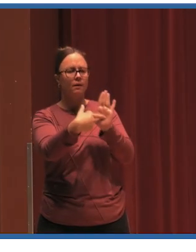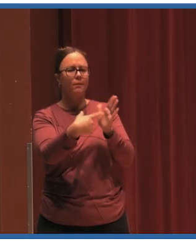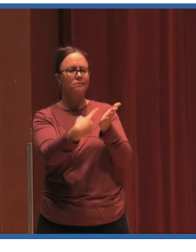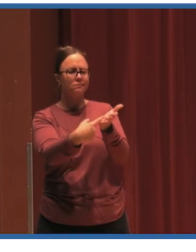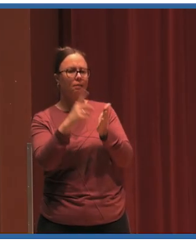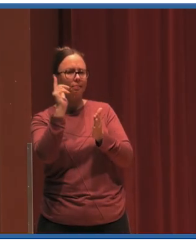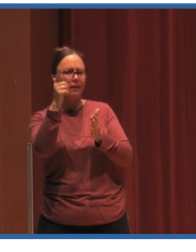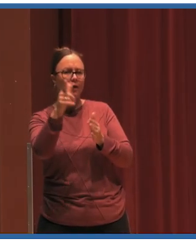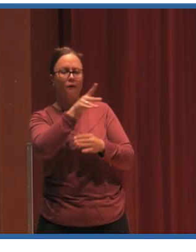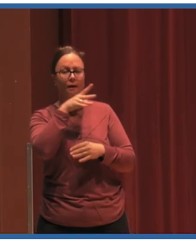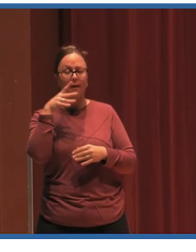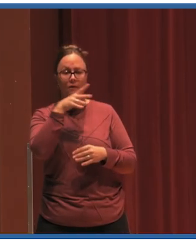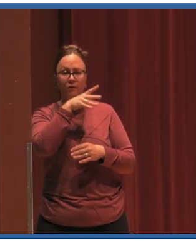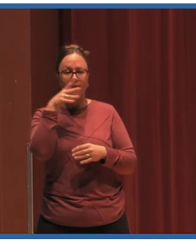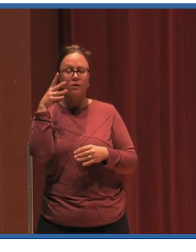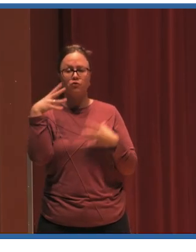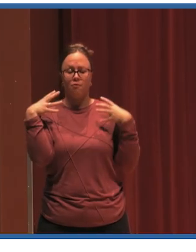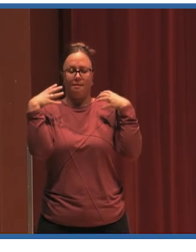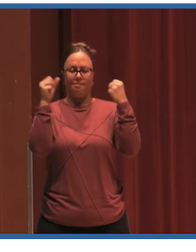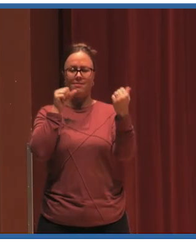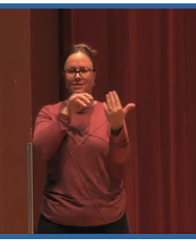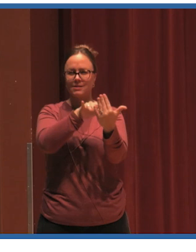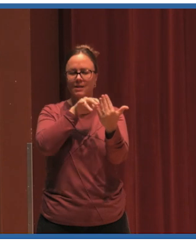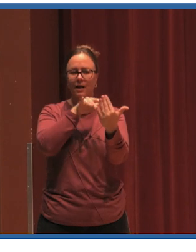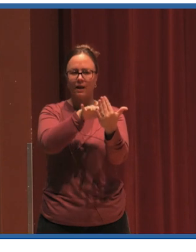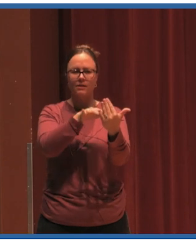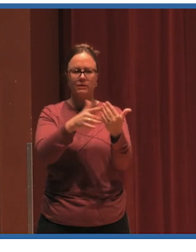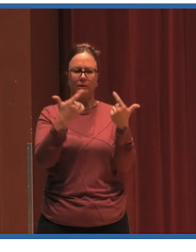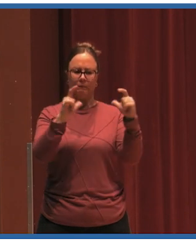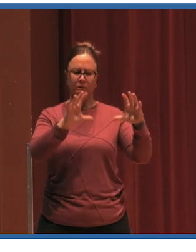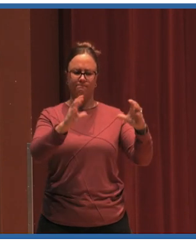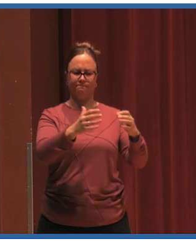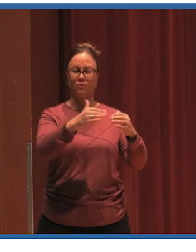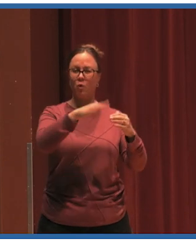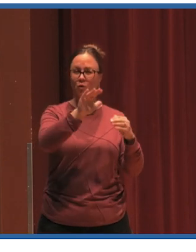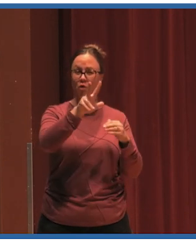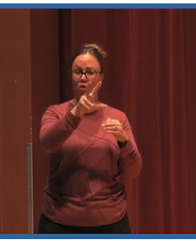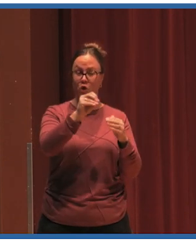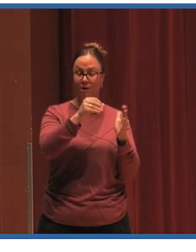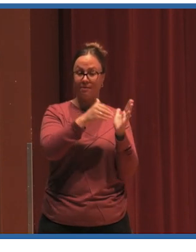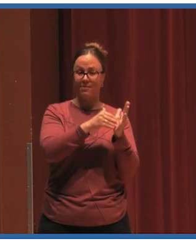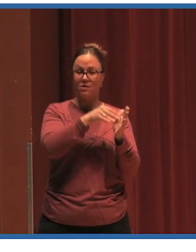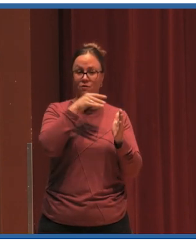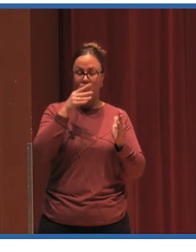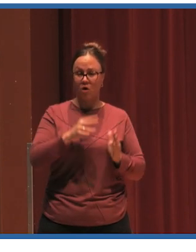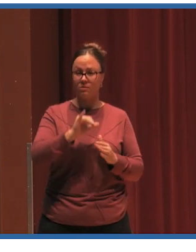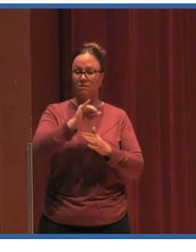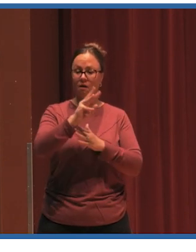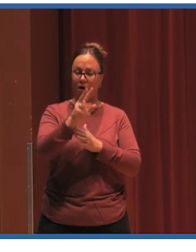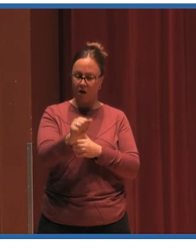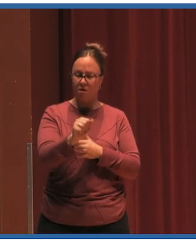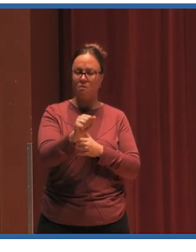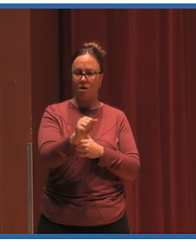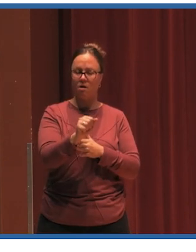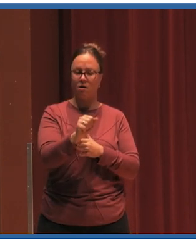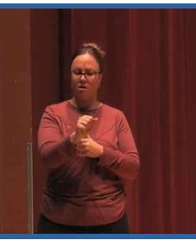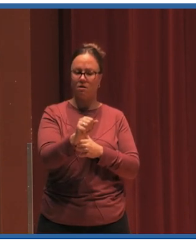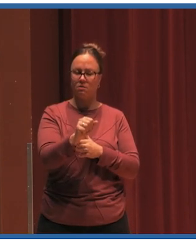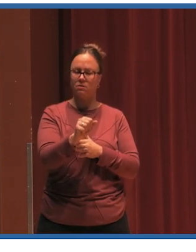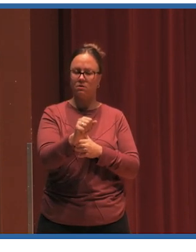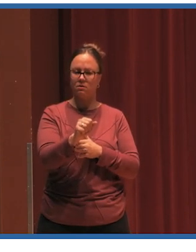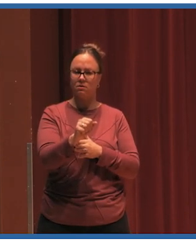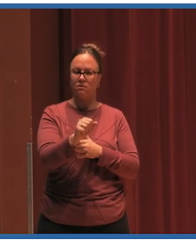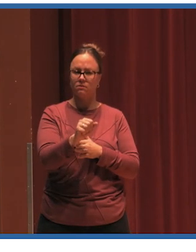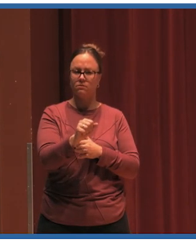is the agricultural health study. That's a large cohort of over 30,000 farmers in Iowa who they followed through time, and the Iowa Cancer